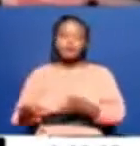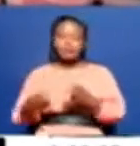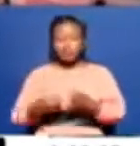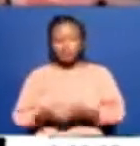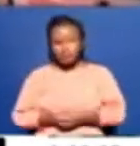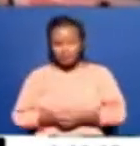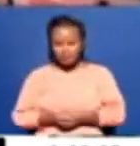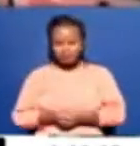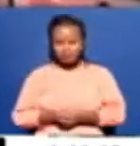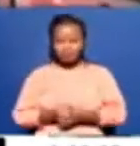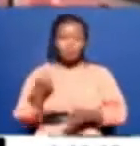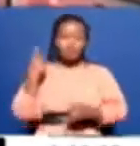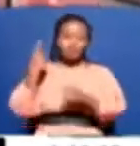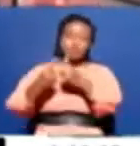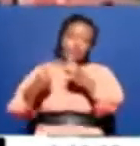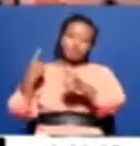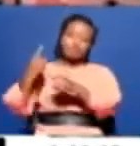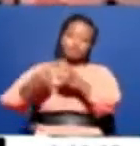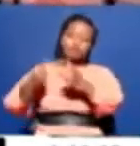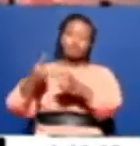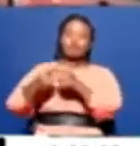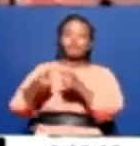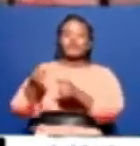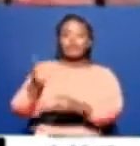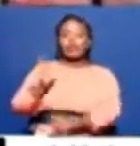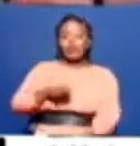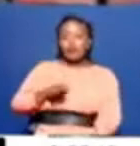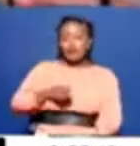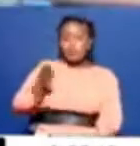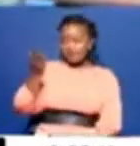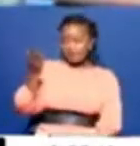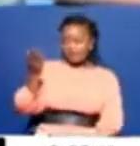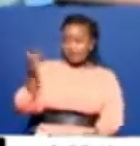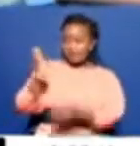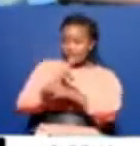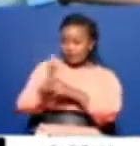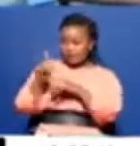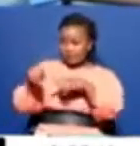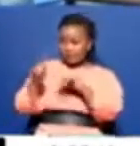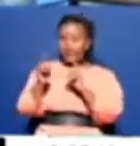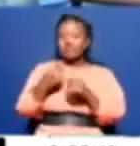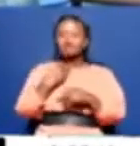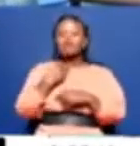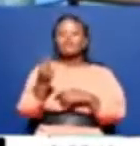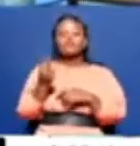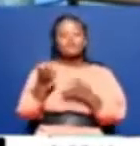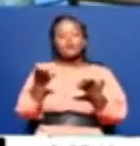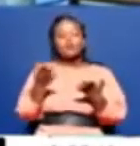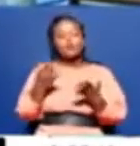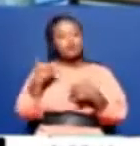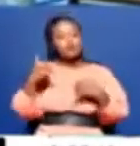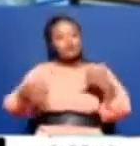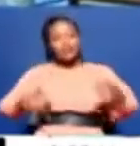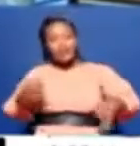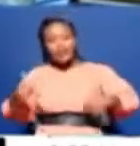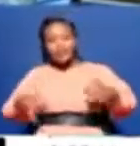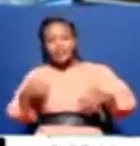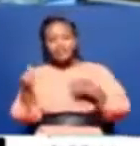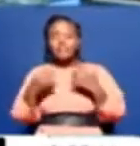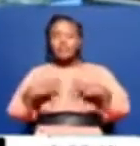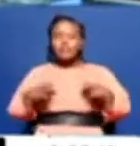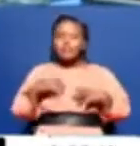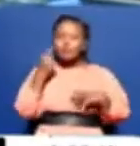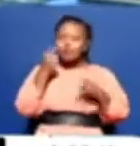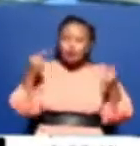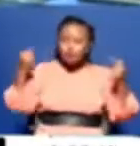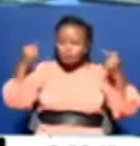For years, Khadija Ali has used her legendary voice to entertain her avid listeners, serving some popular hits